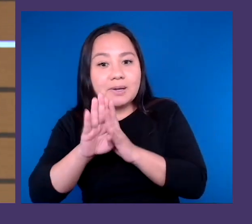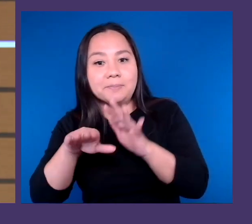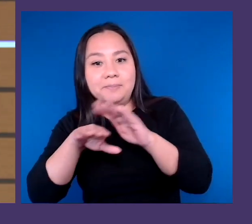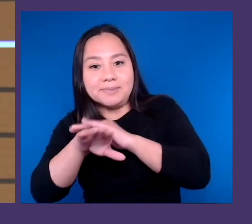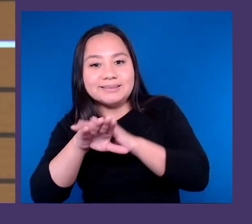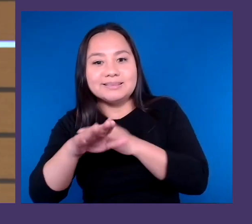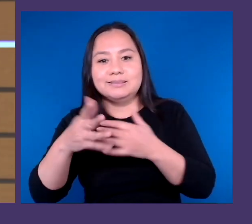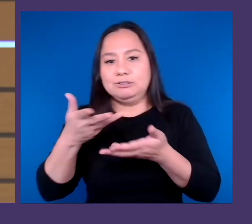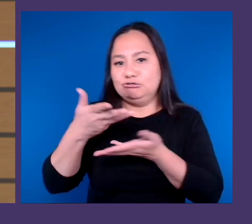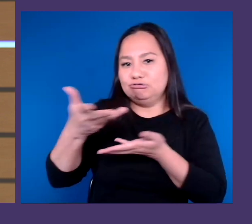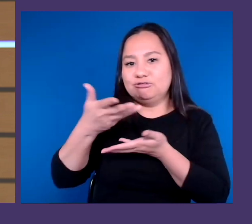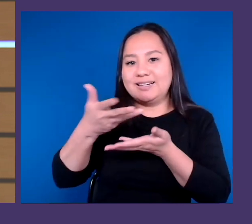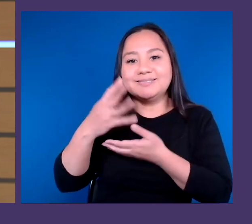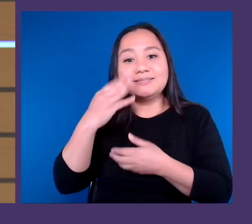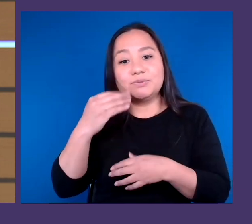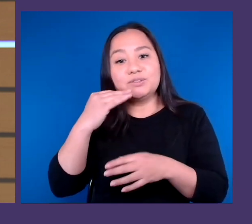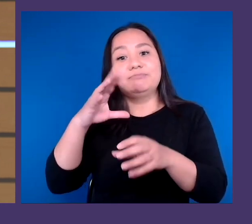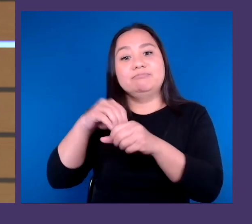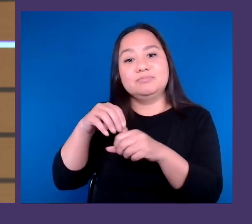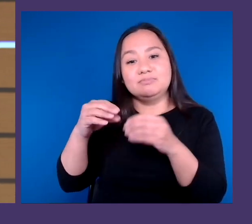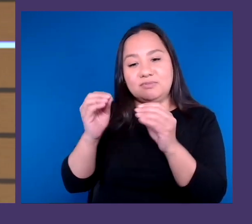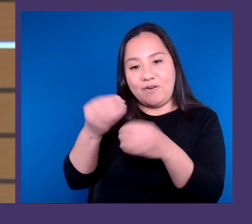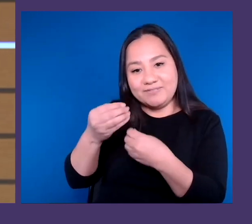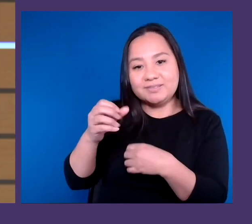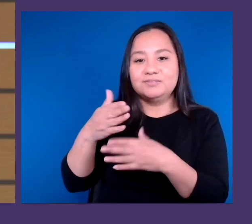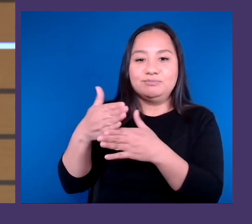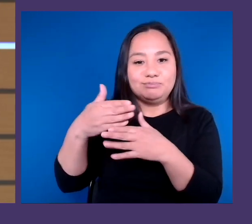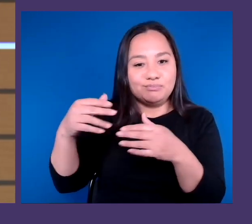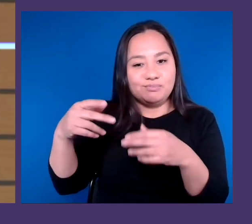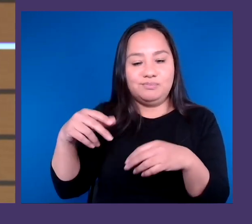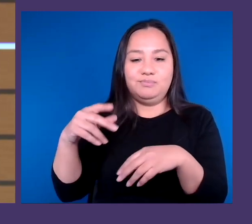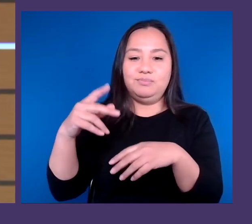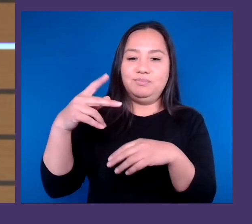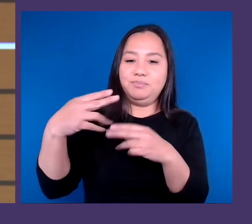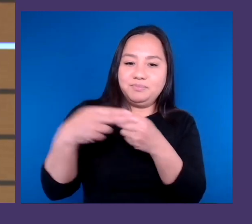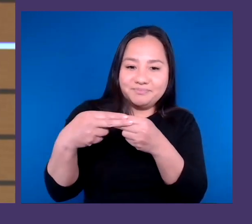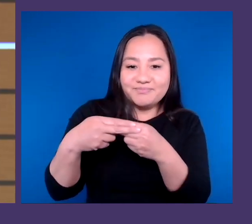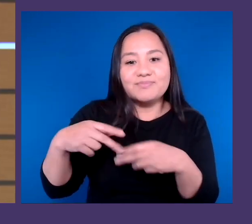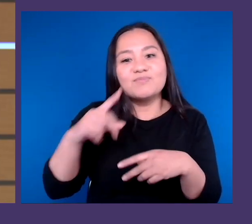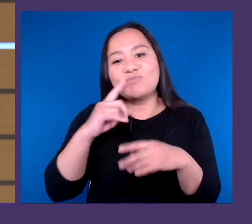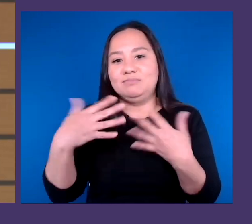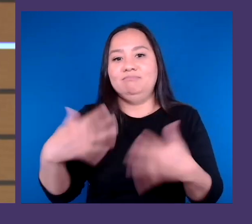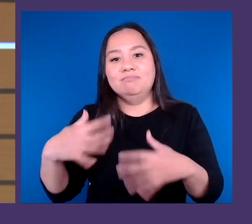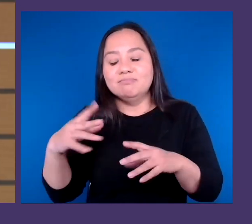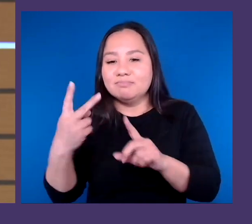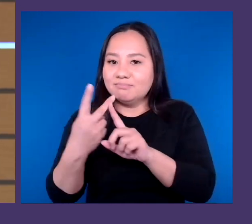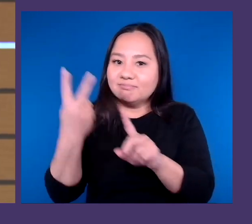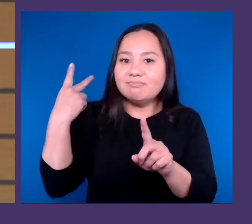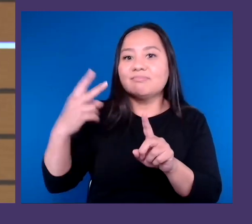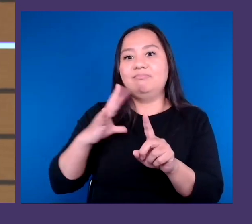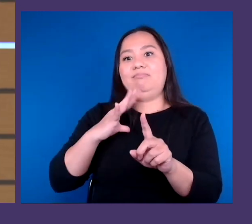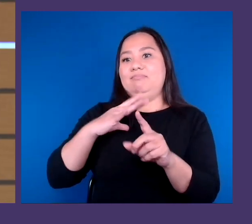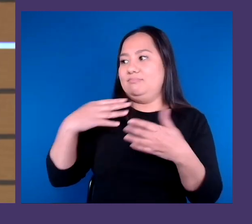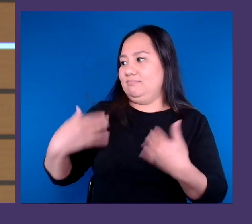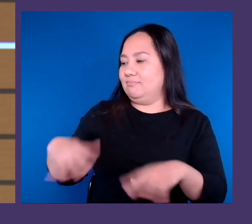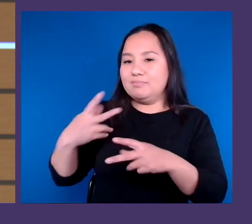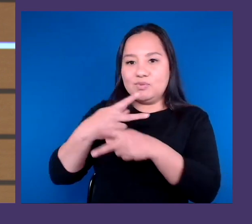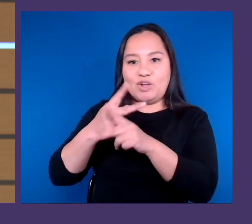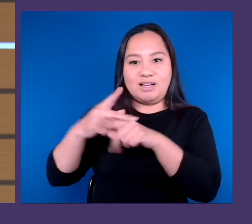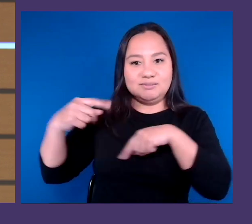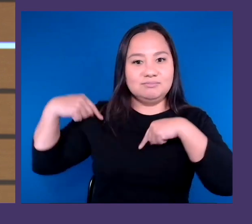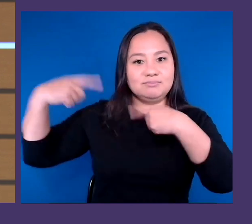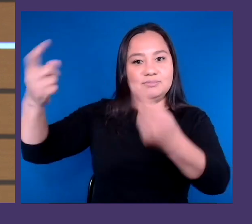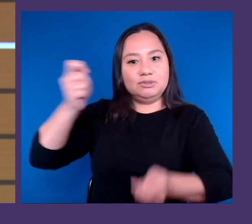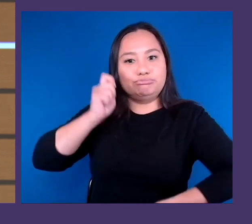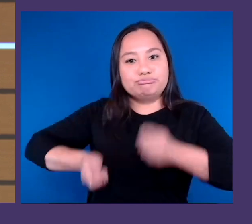and see how much the products have changed. But I would like you to all dream much bigger with AI. Looking